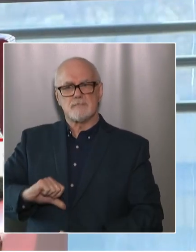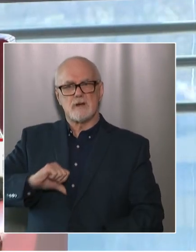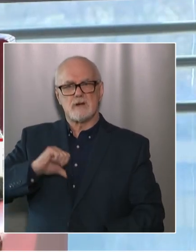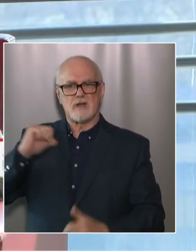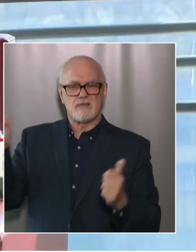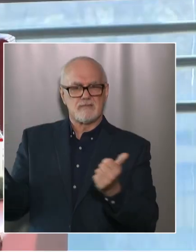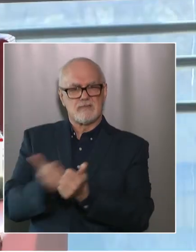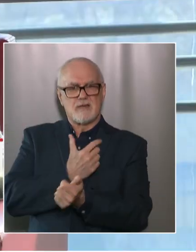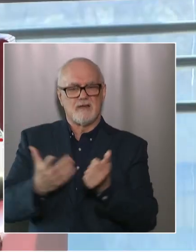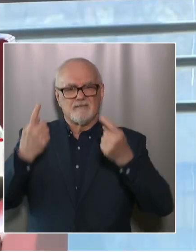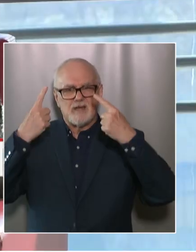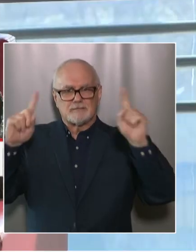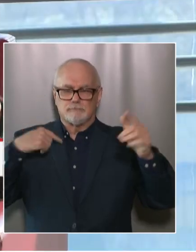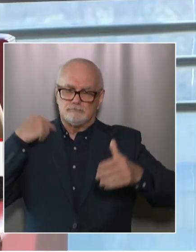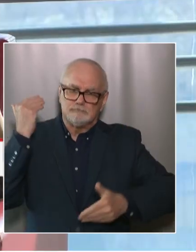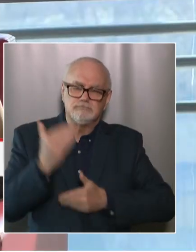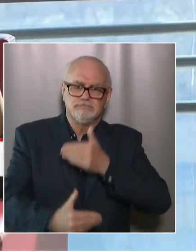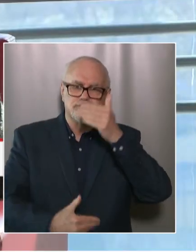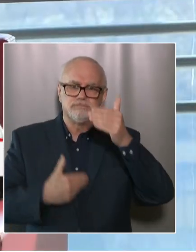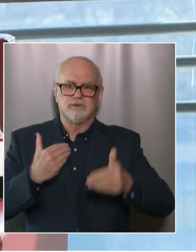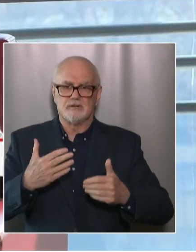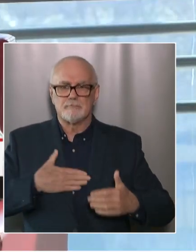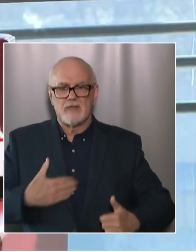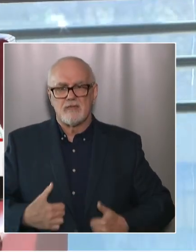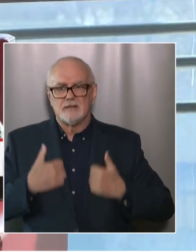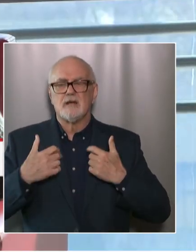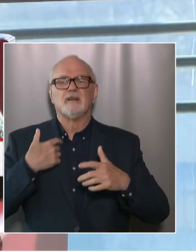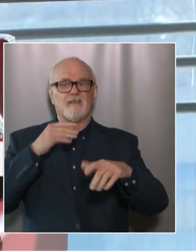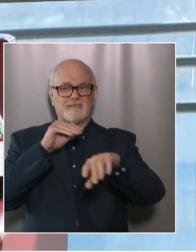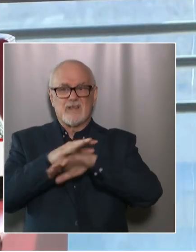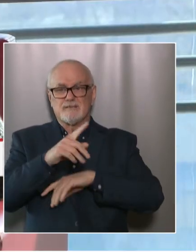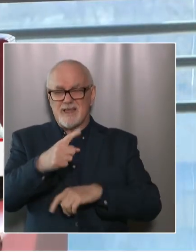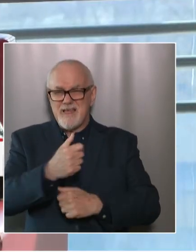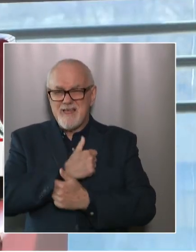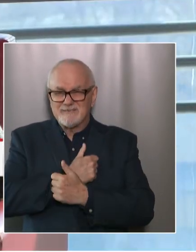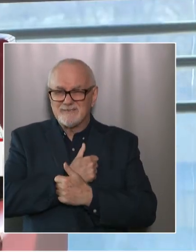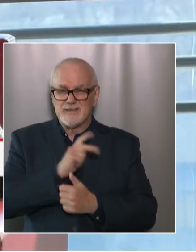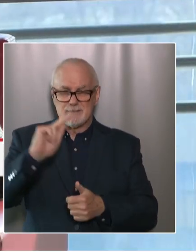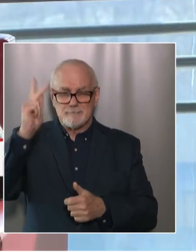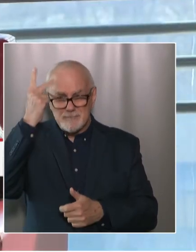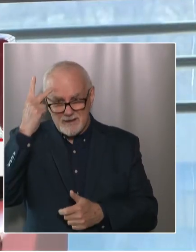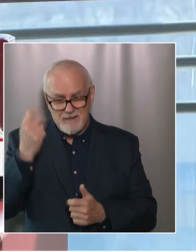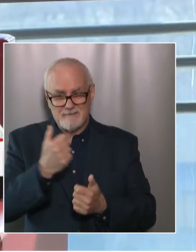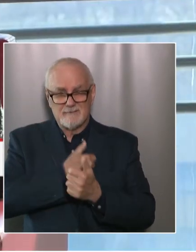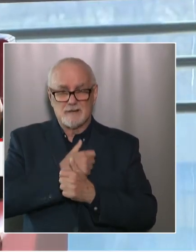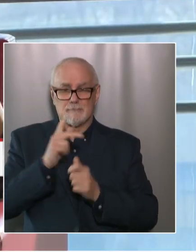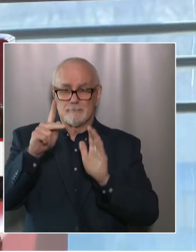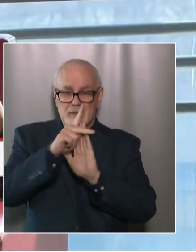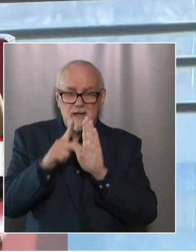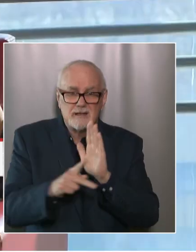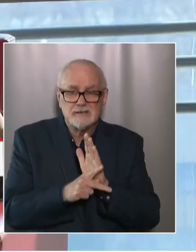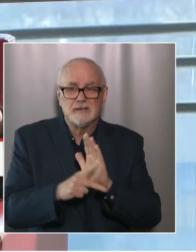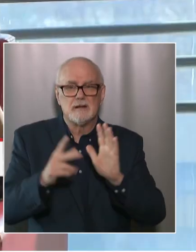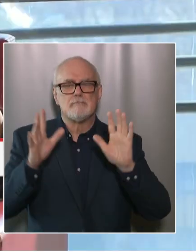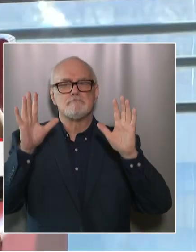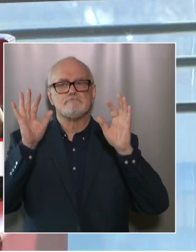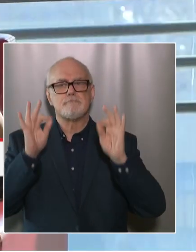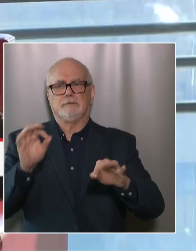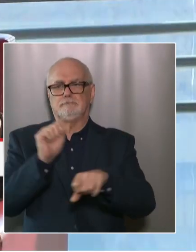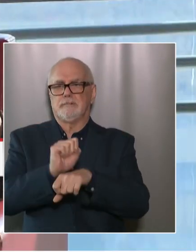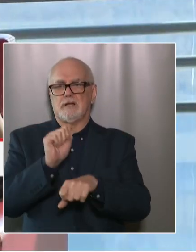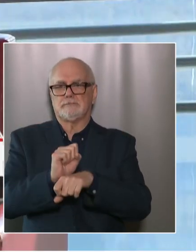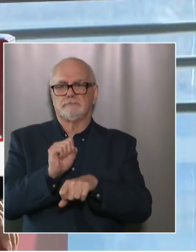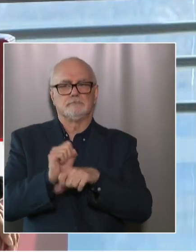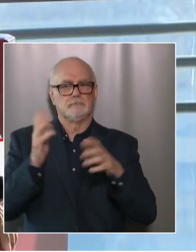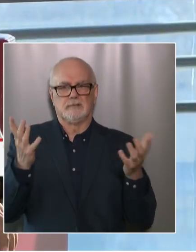give this piece of advice as well. If you love politics and policy like I do, there's no better job than being mayor of your hometown. So